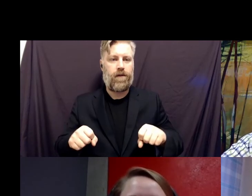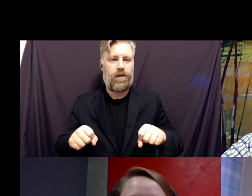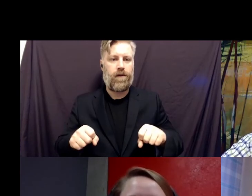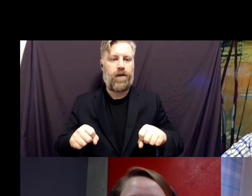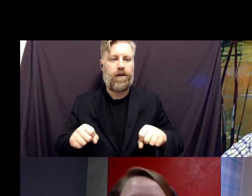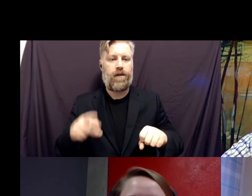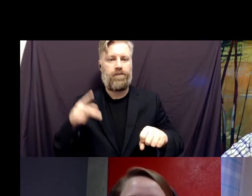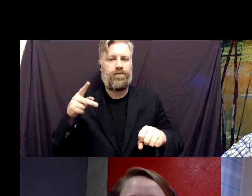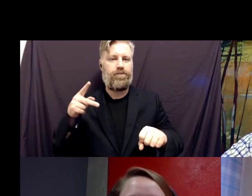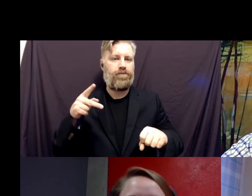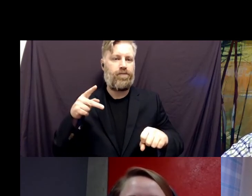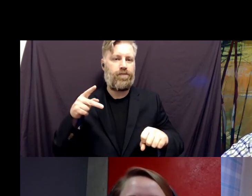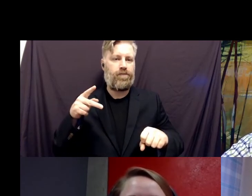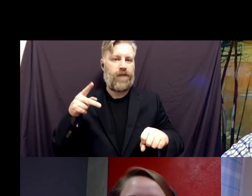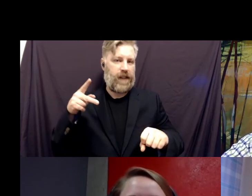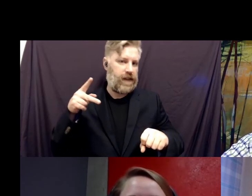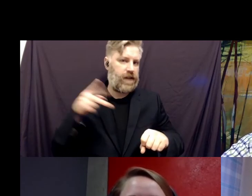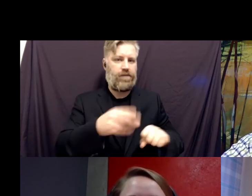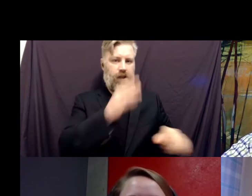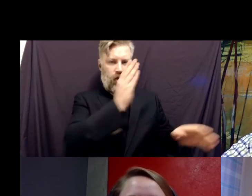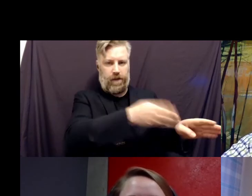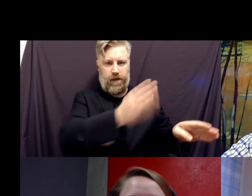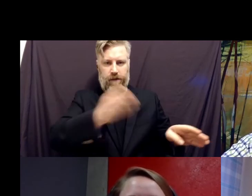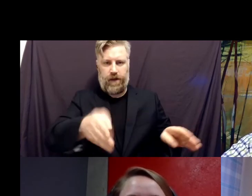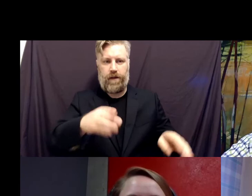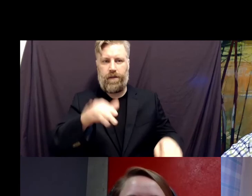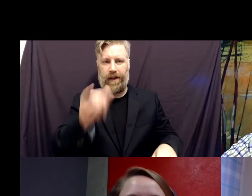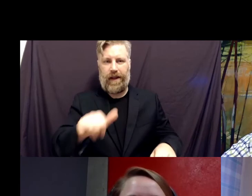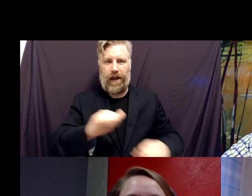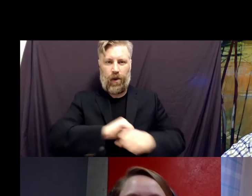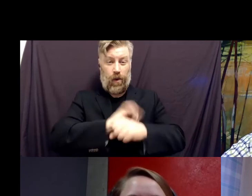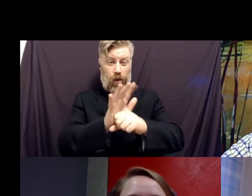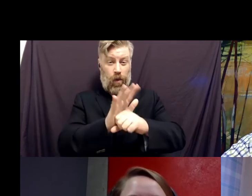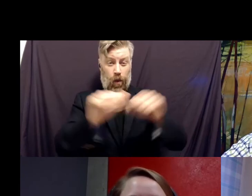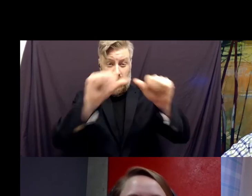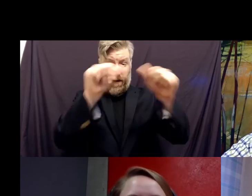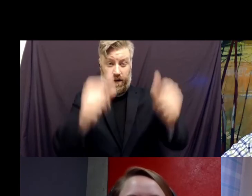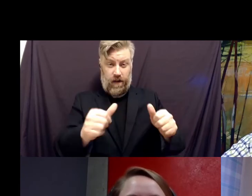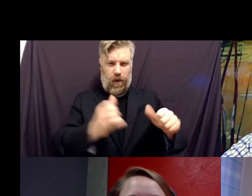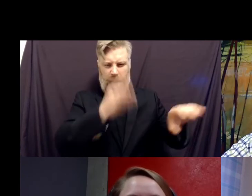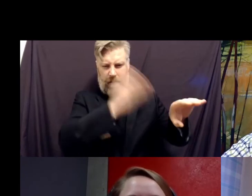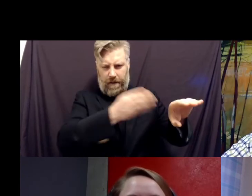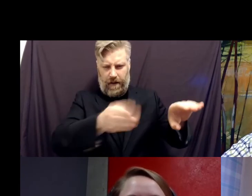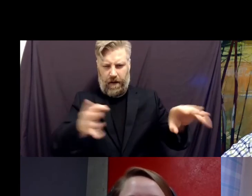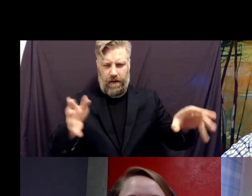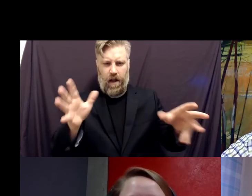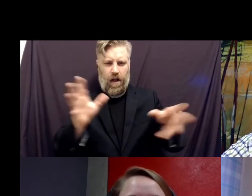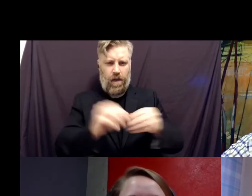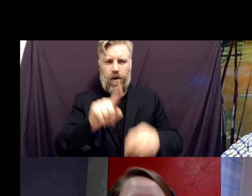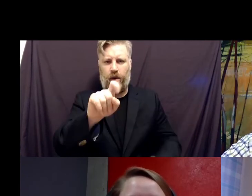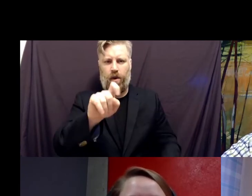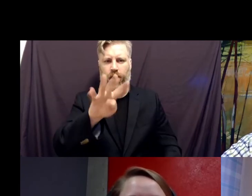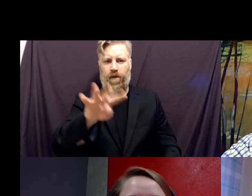landmark in 144 pieces, and I will donate